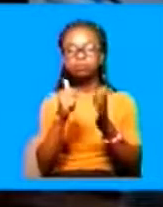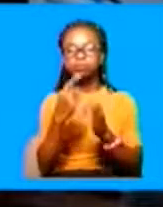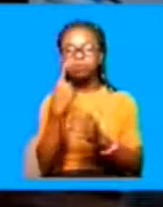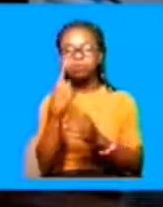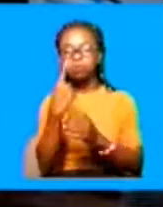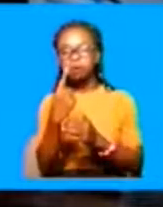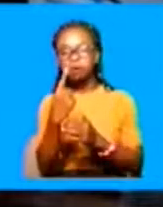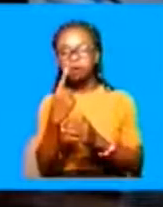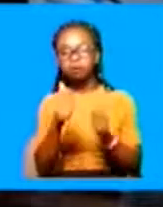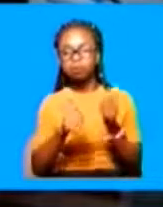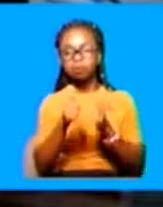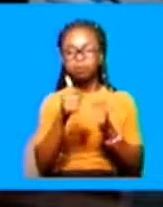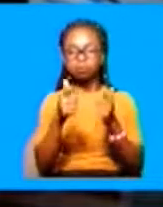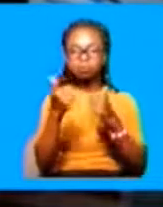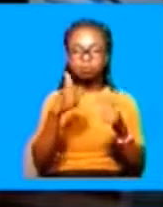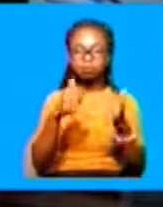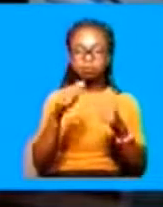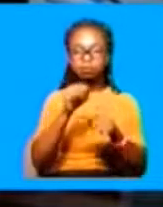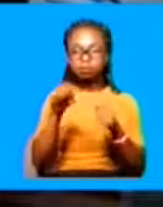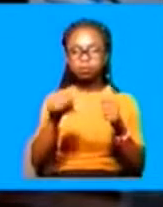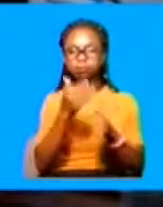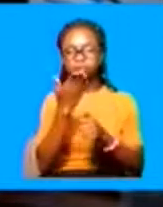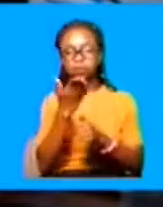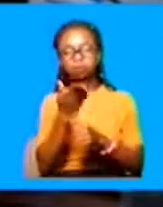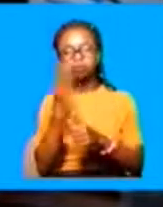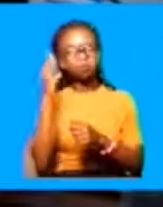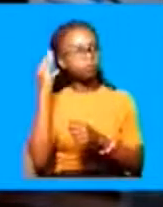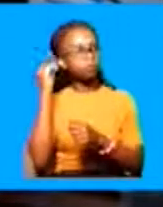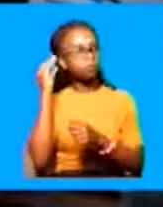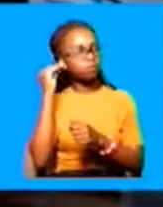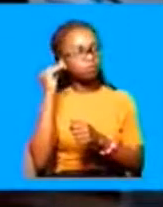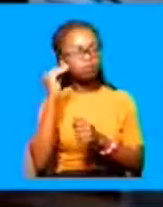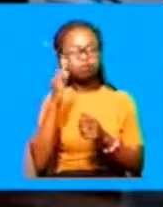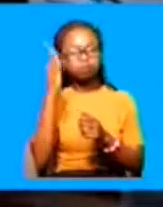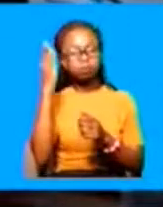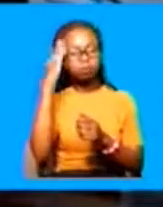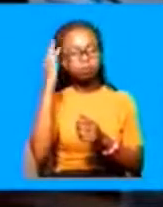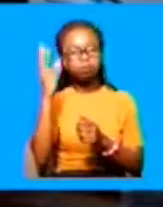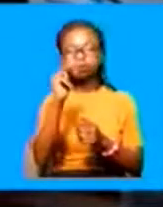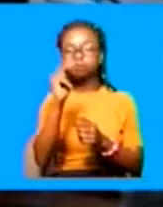Achiel kuom infections makelo ga koso winjo wach en meningitis.